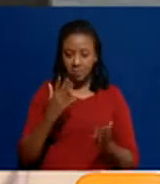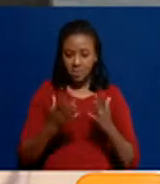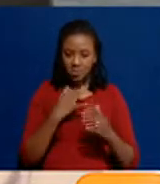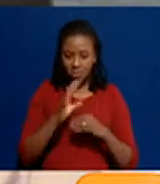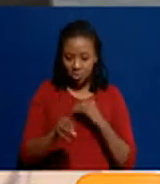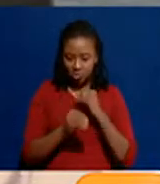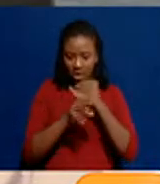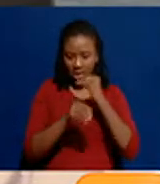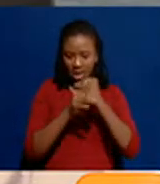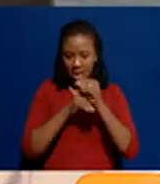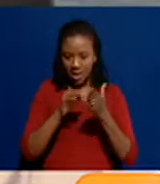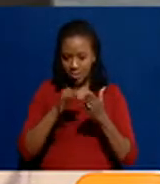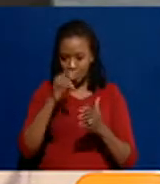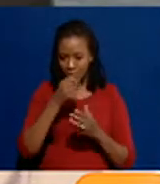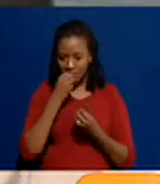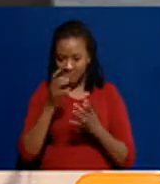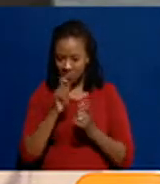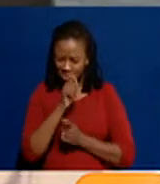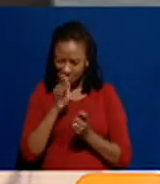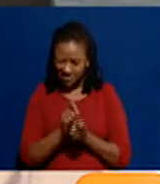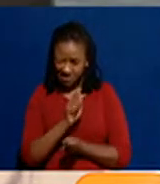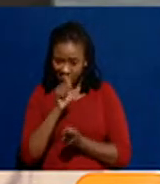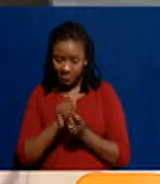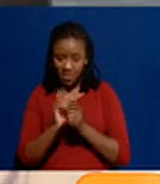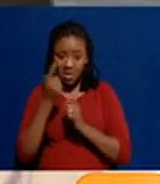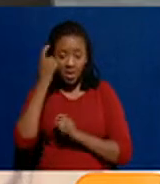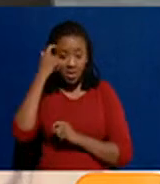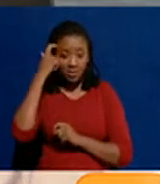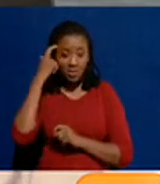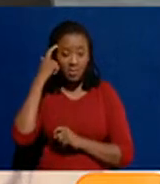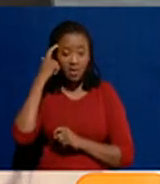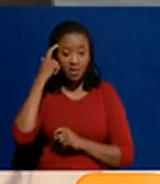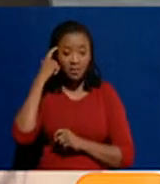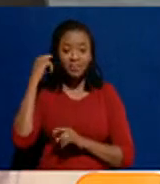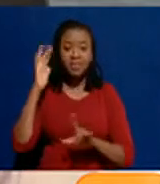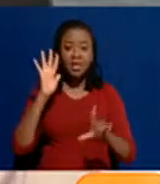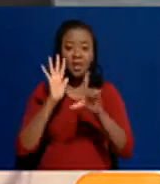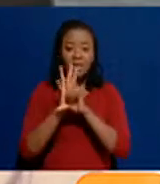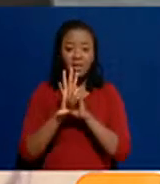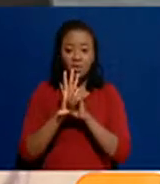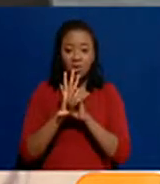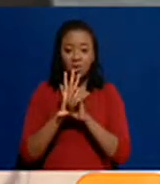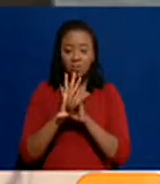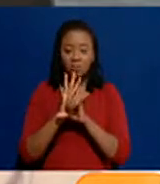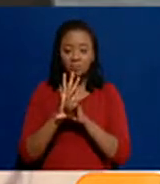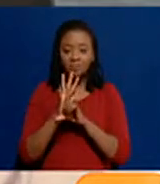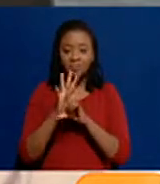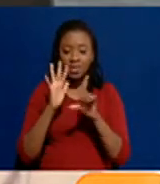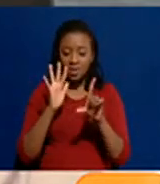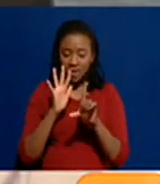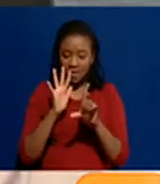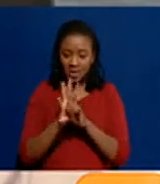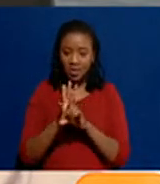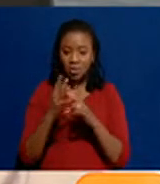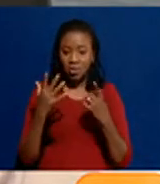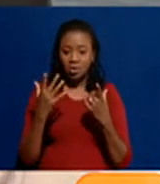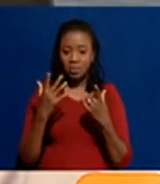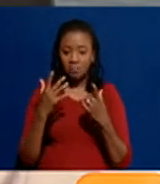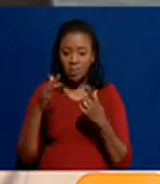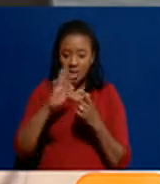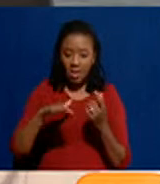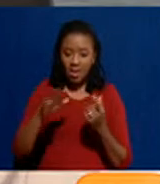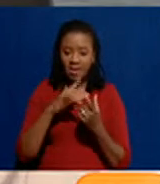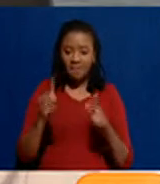such information. Like, remember, legal practice, especially in dispute resolution, is dependent